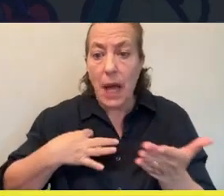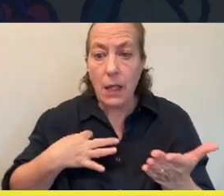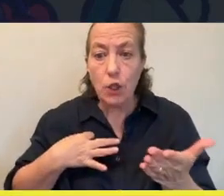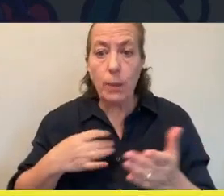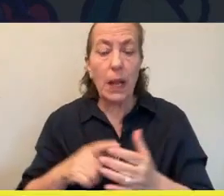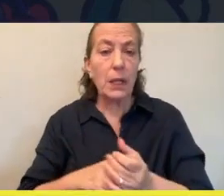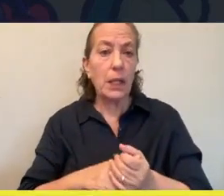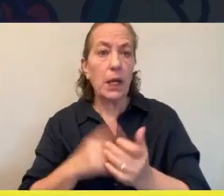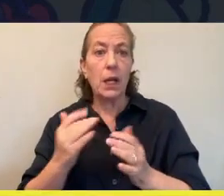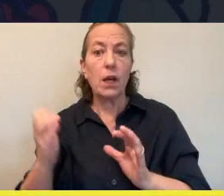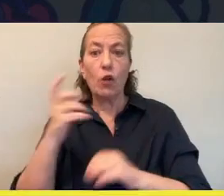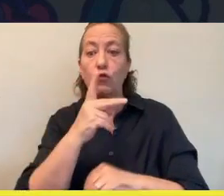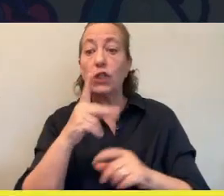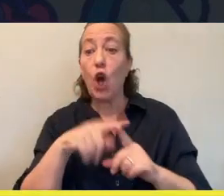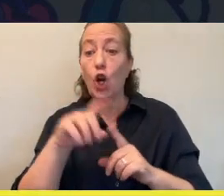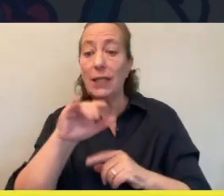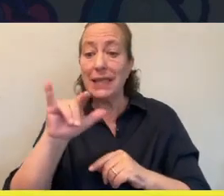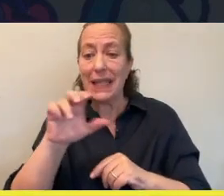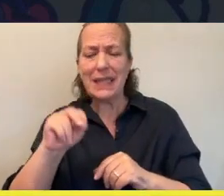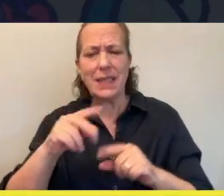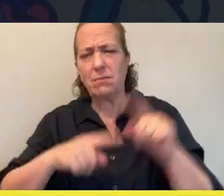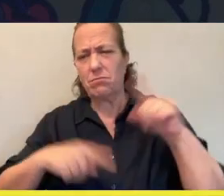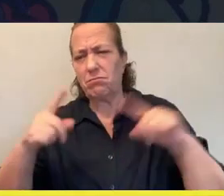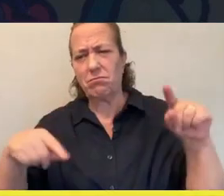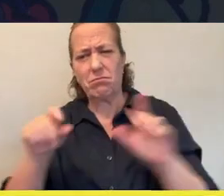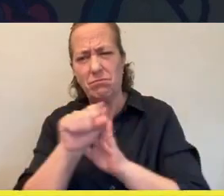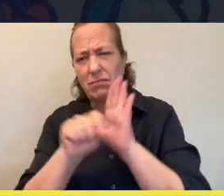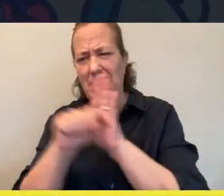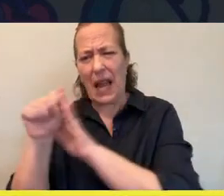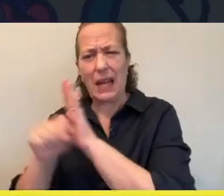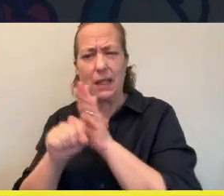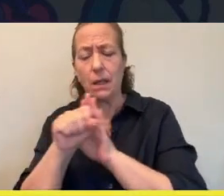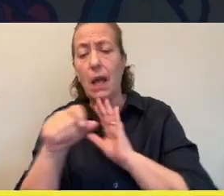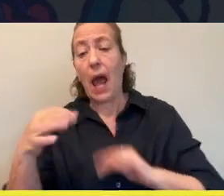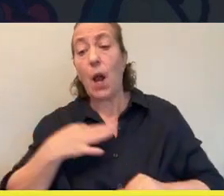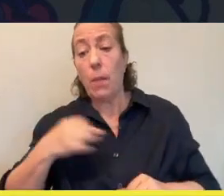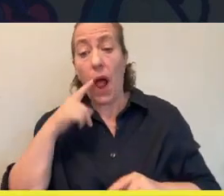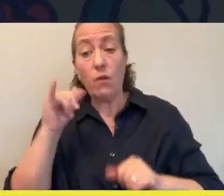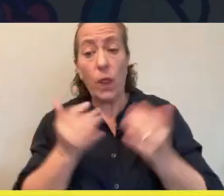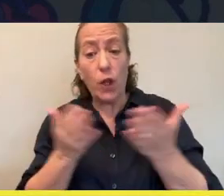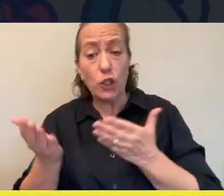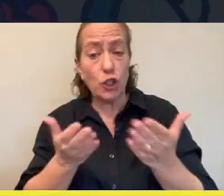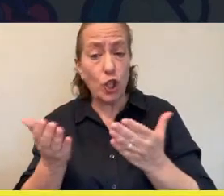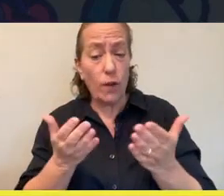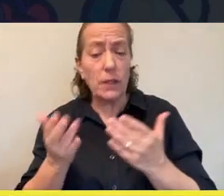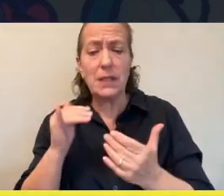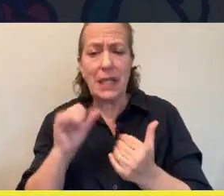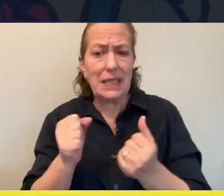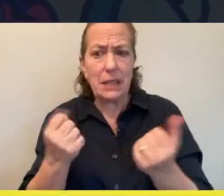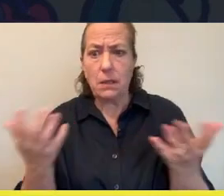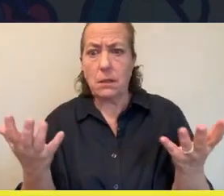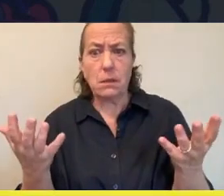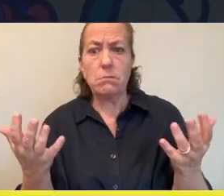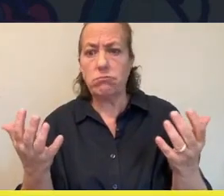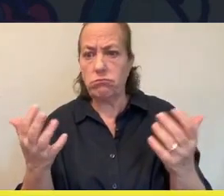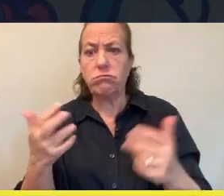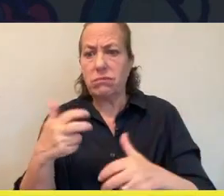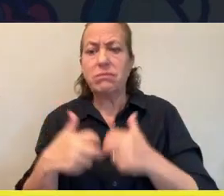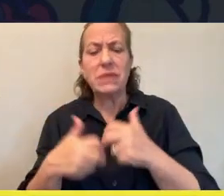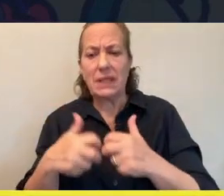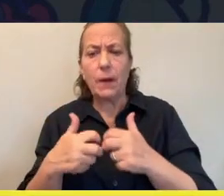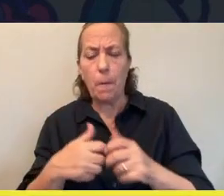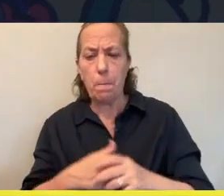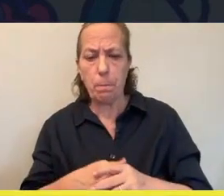citizens varies widely by states, and reapplying for these services is seldom facilitated by the carceral institutions.